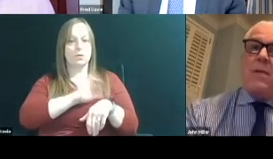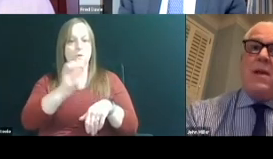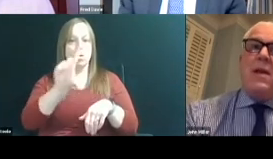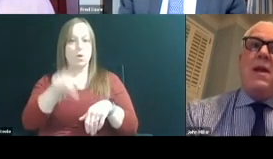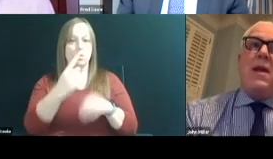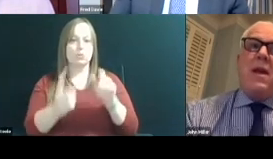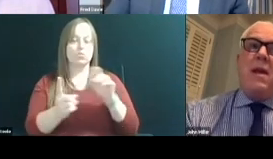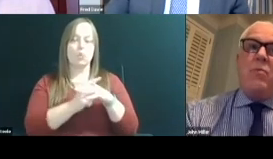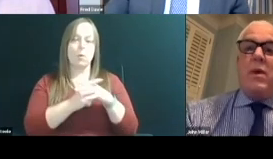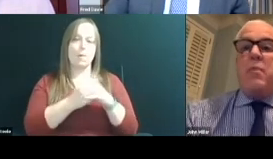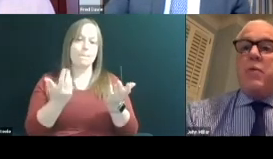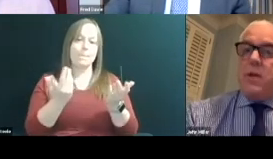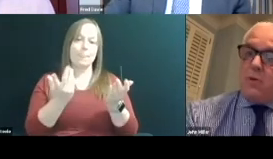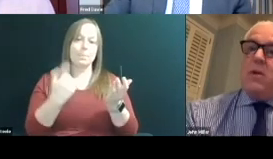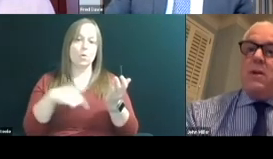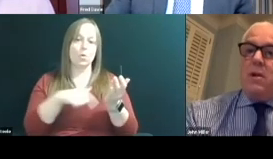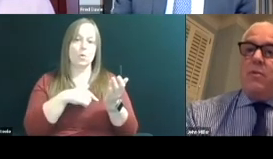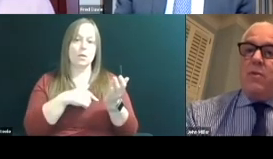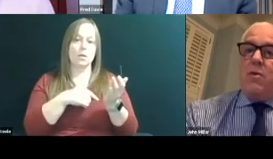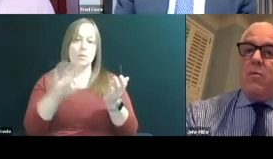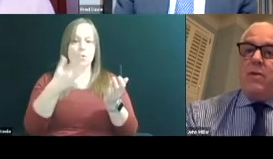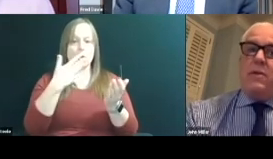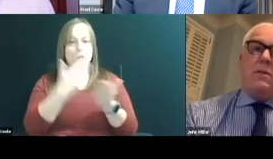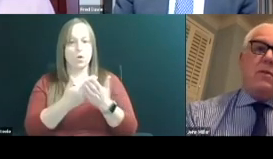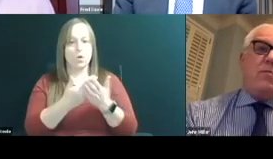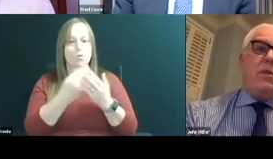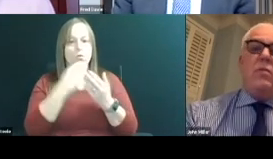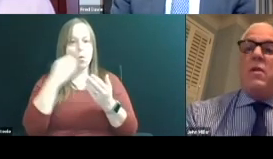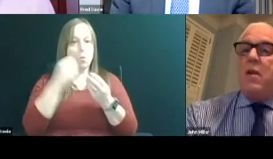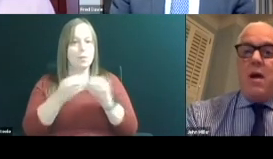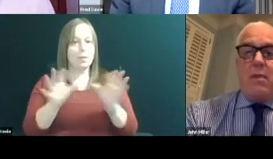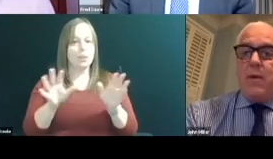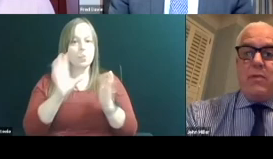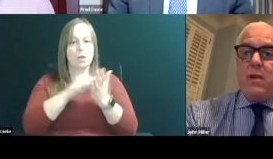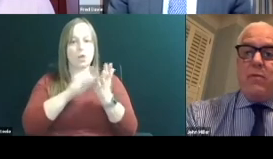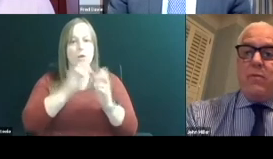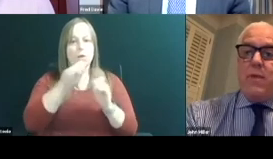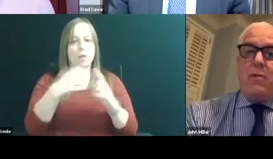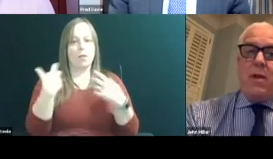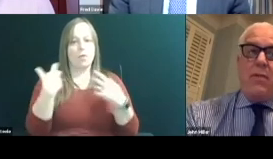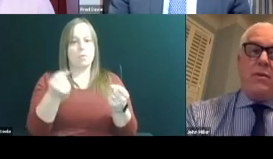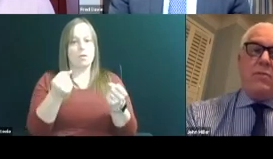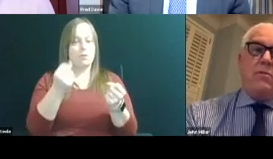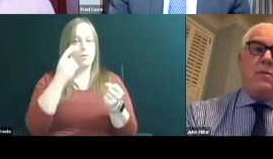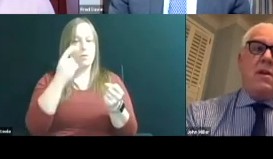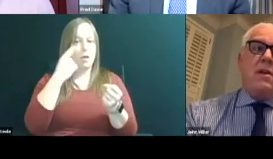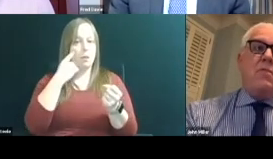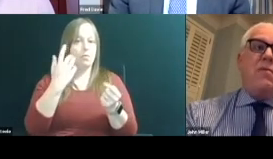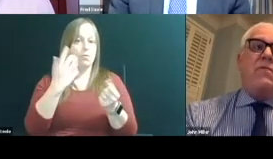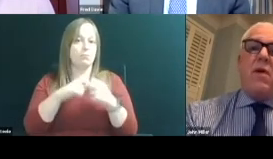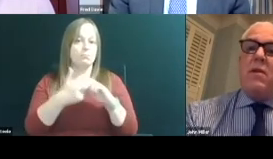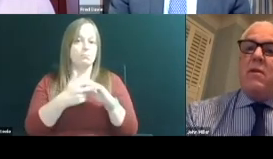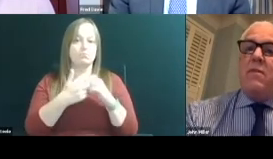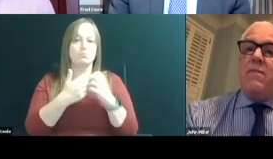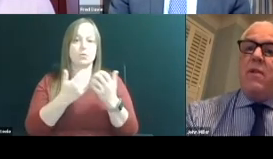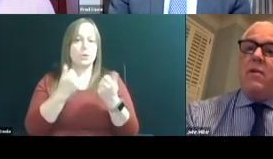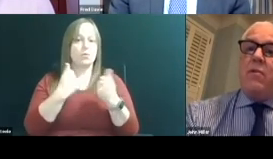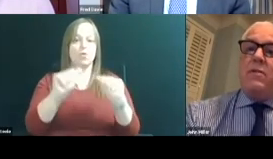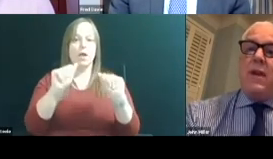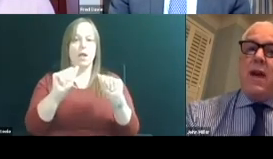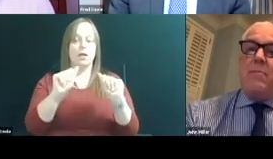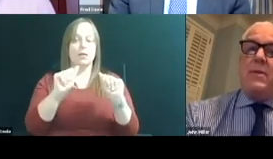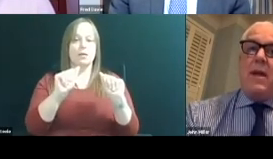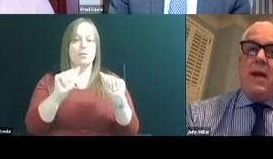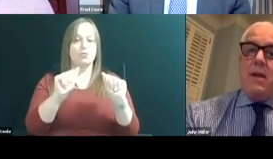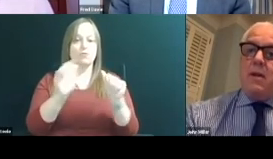up. And we got pretty good at dealing with the homeless. We learned a lot about dealing with mental health issues. We've tried to fill in